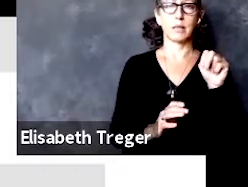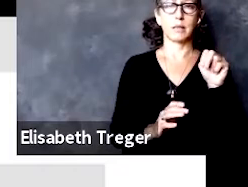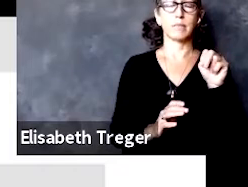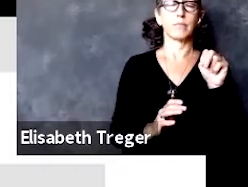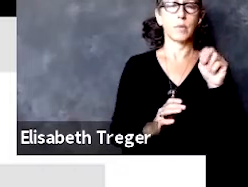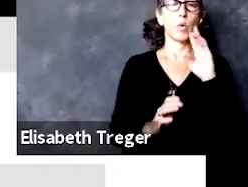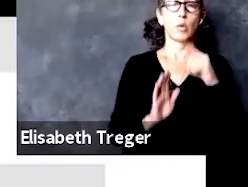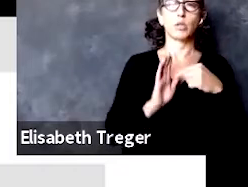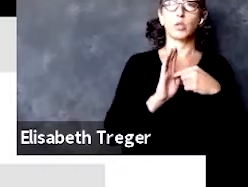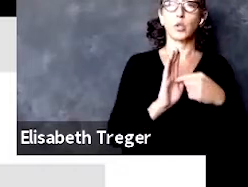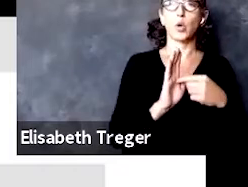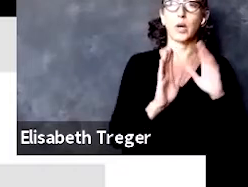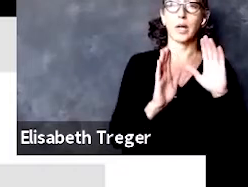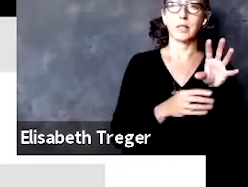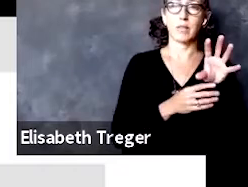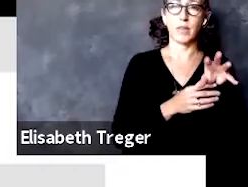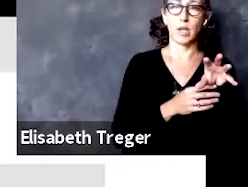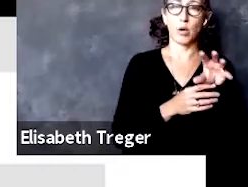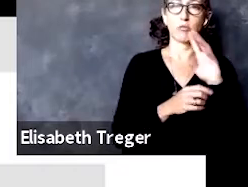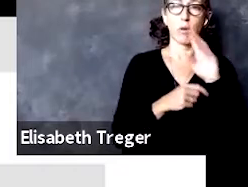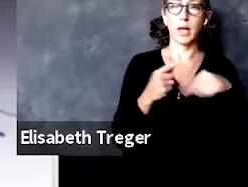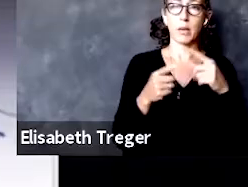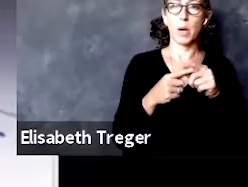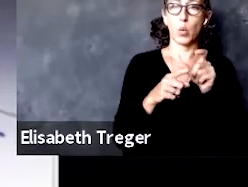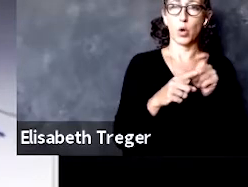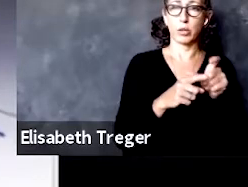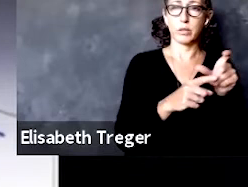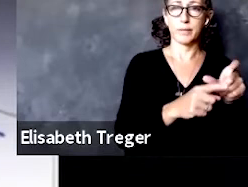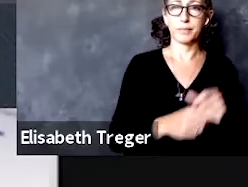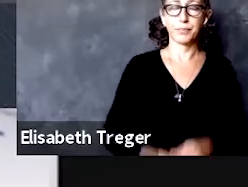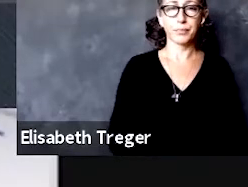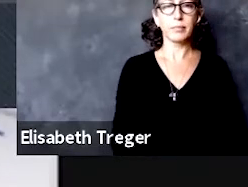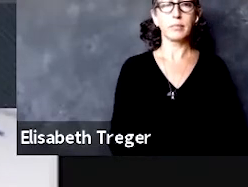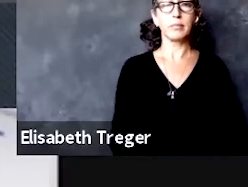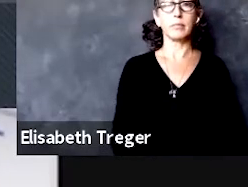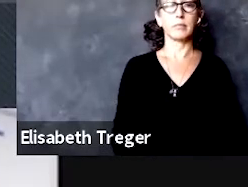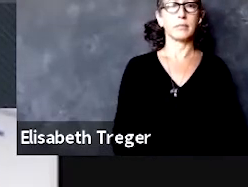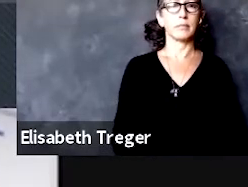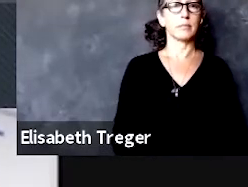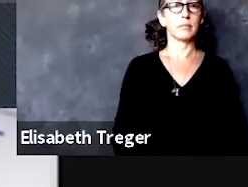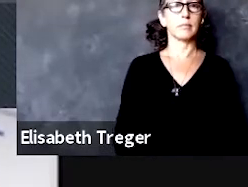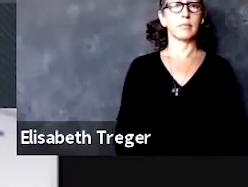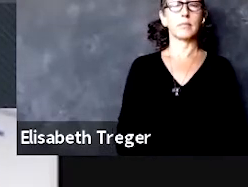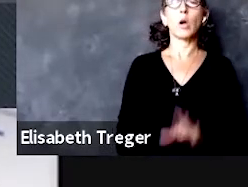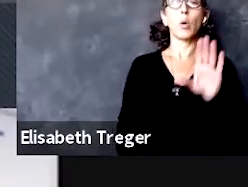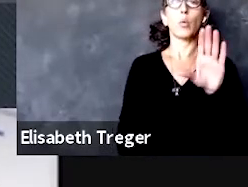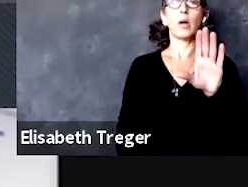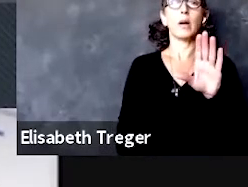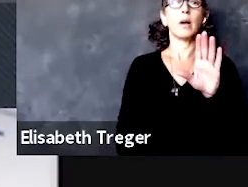about what words we need to keep in mind when we tell our story. So can we play that, Demi? Here it goes. And oh, by the